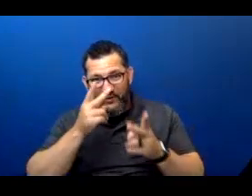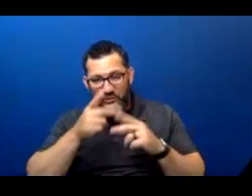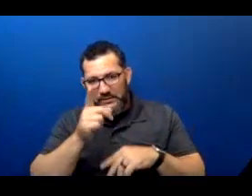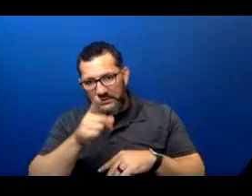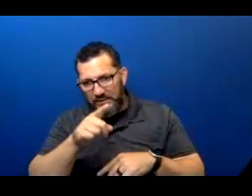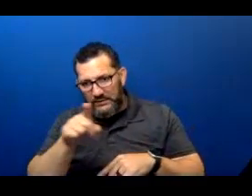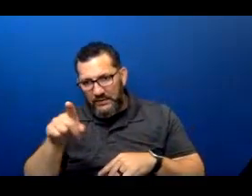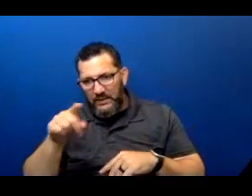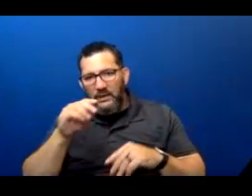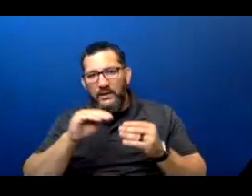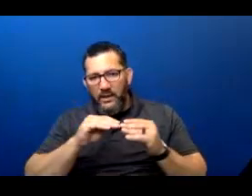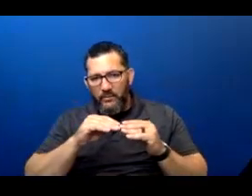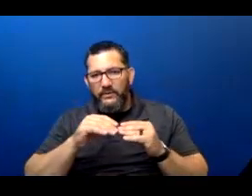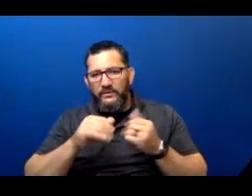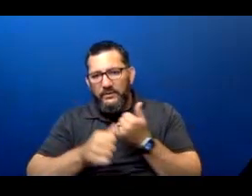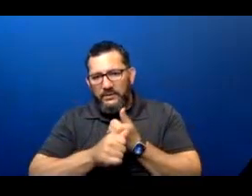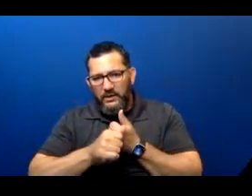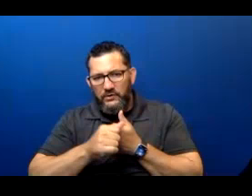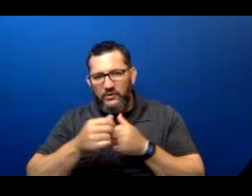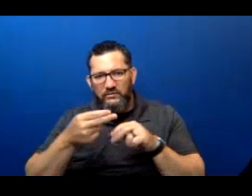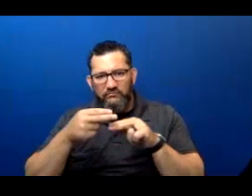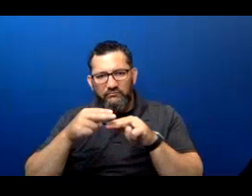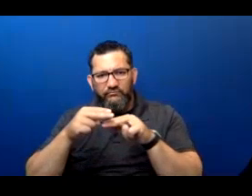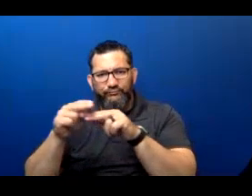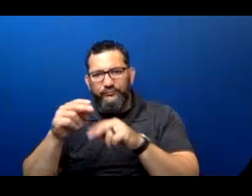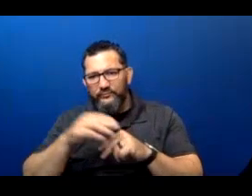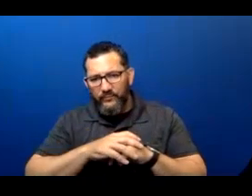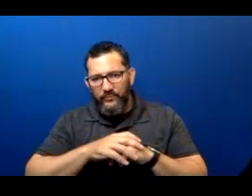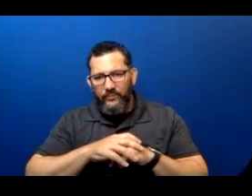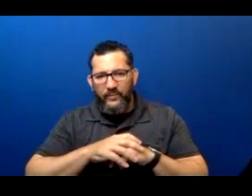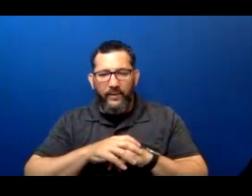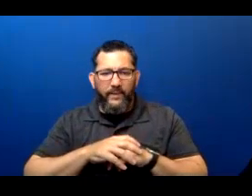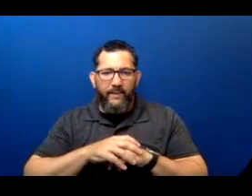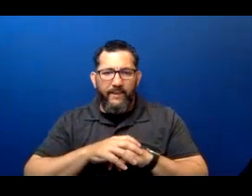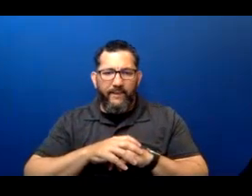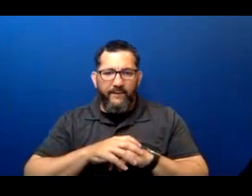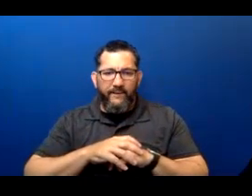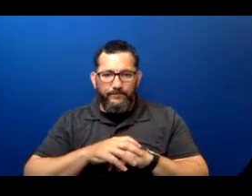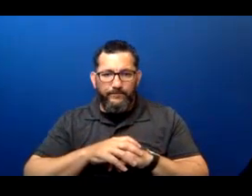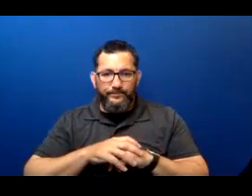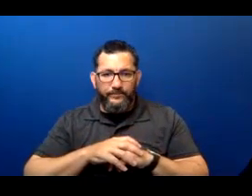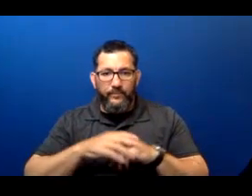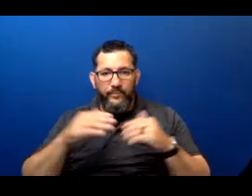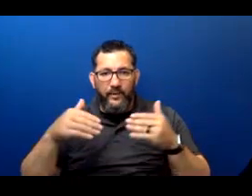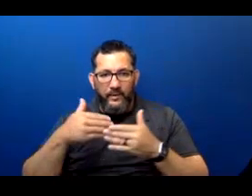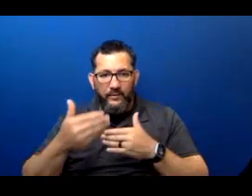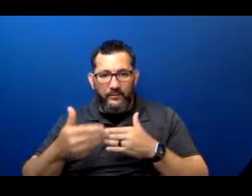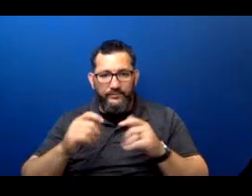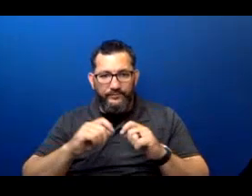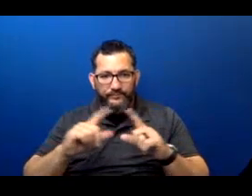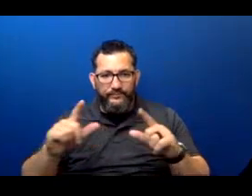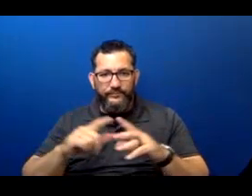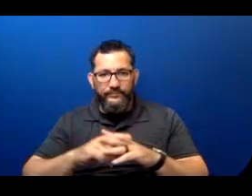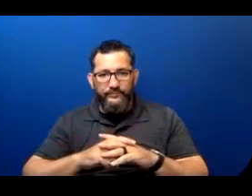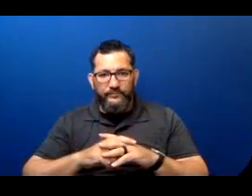of pneumococcal invasive disease in Nevada. Okay, next screen.